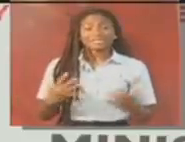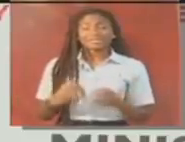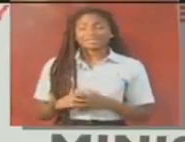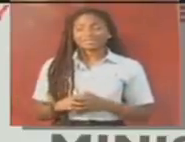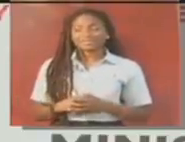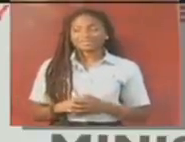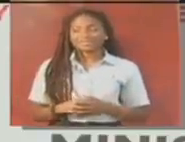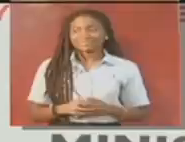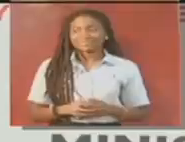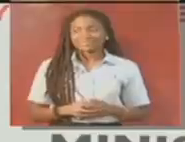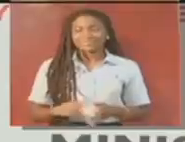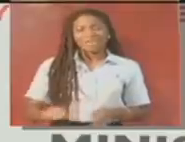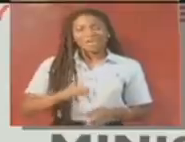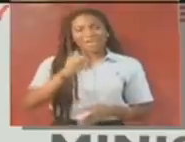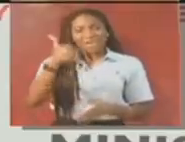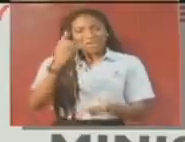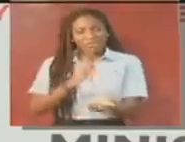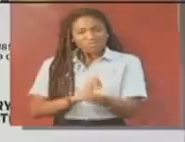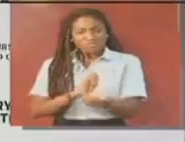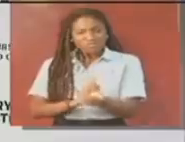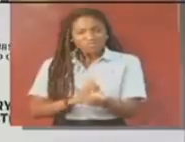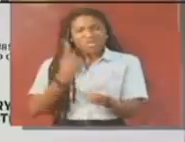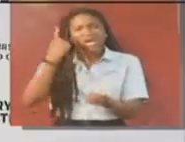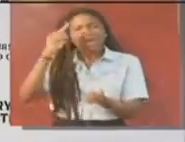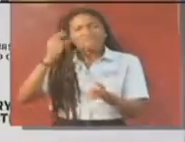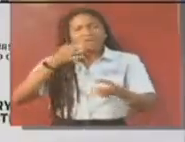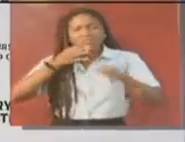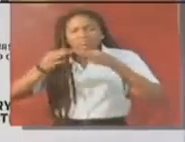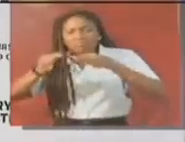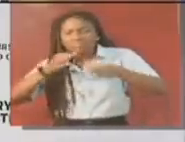on the progress of the COVID-19 vaccinations.